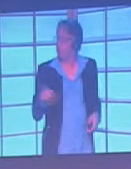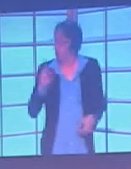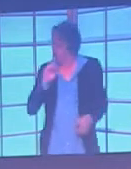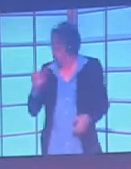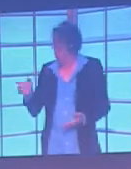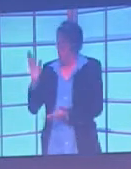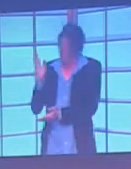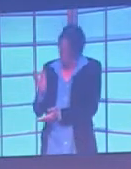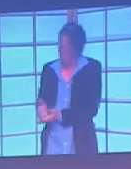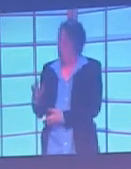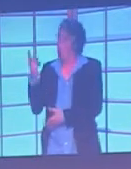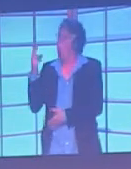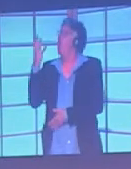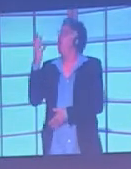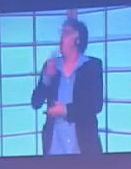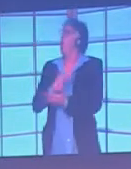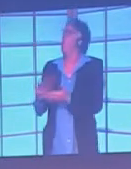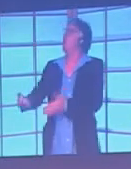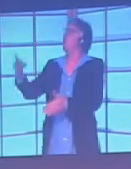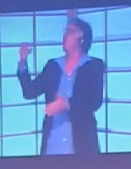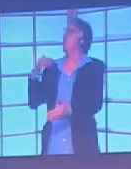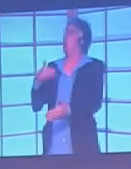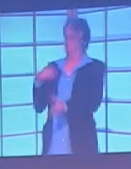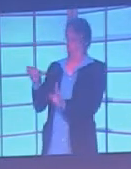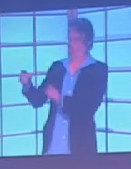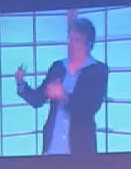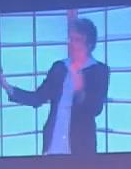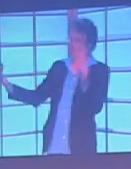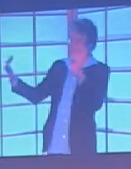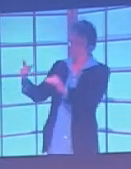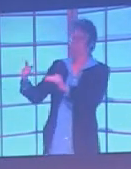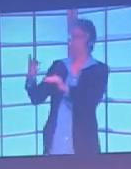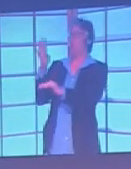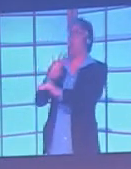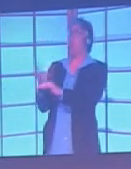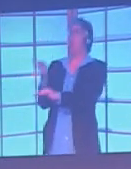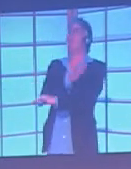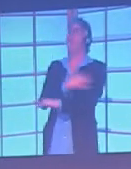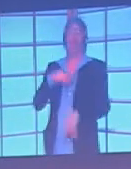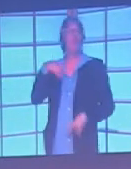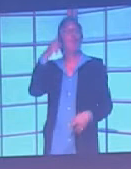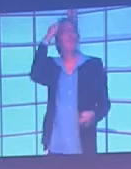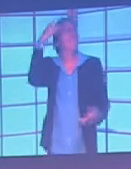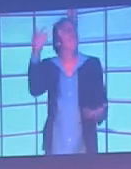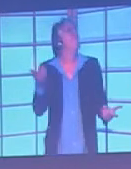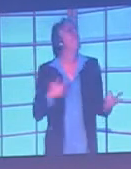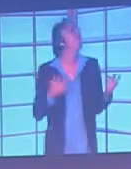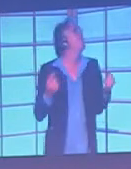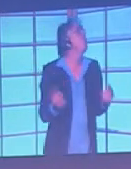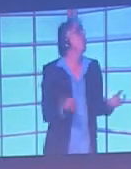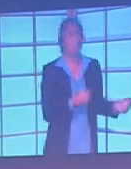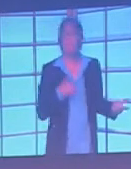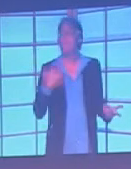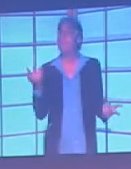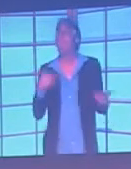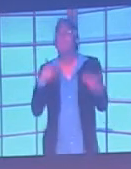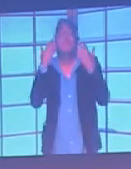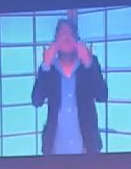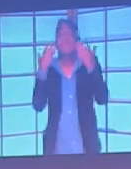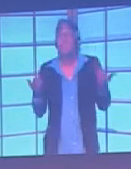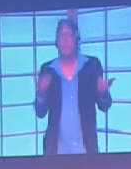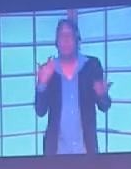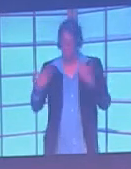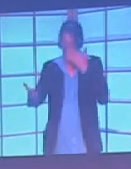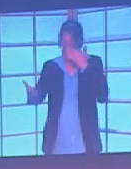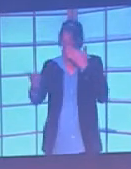and 3 weeks before we... Wow. So it was short time, but it